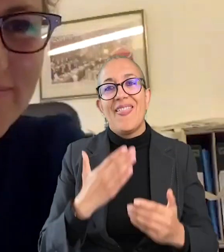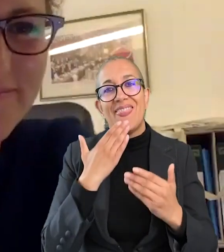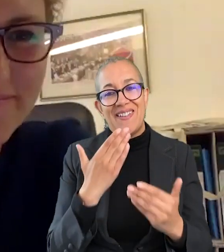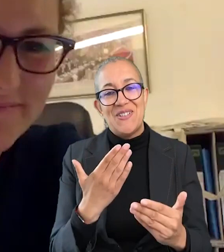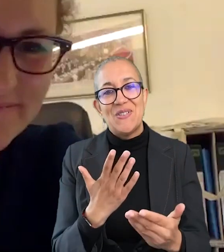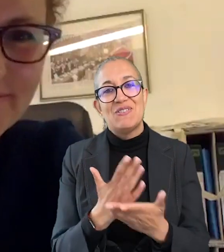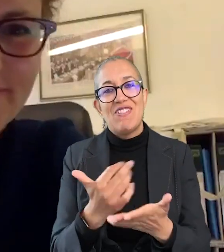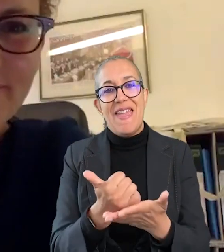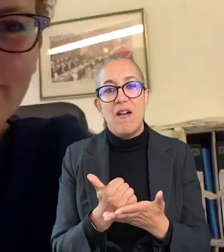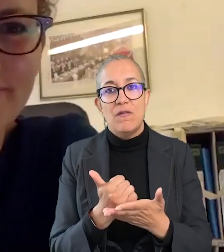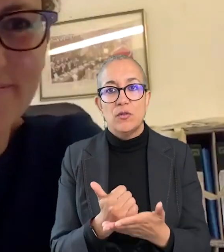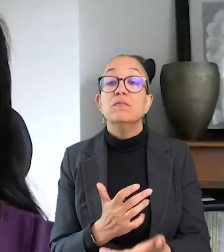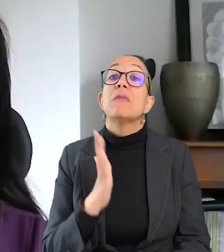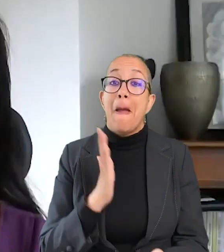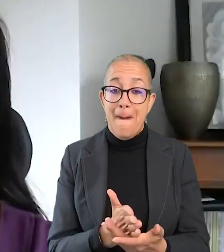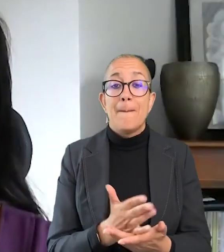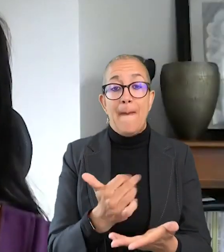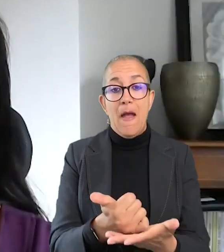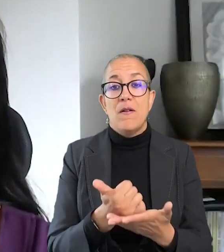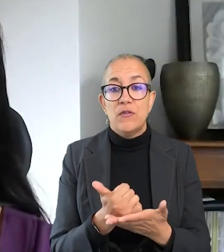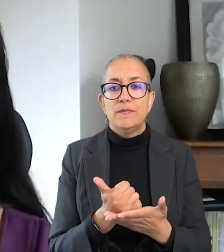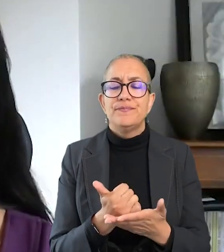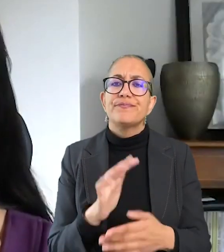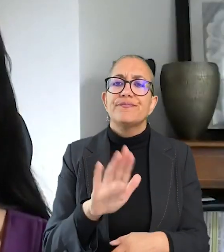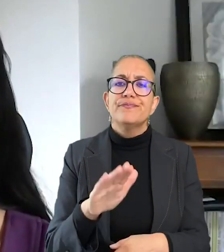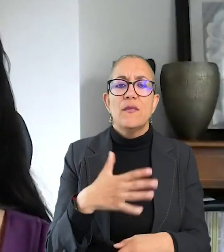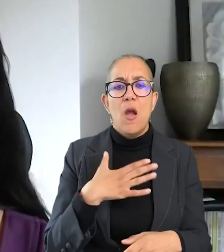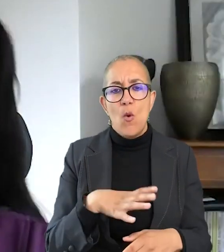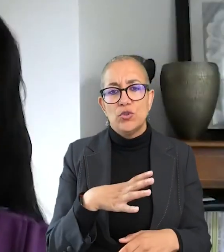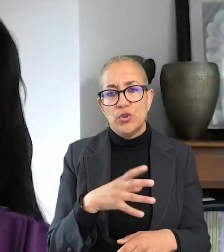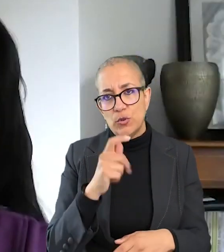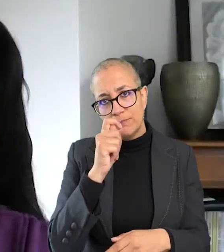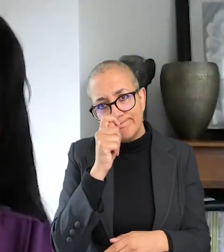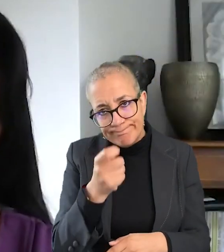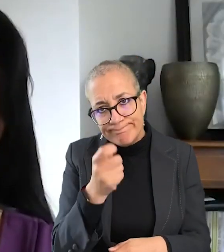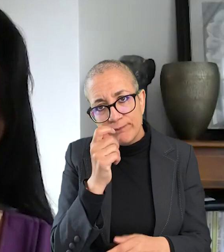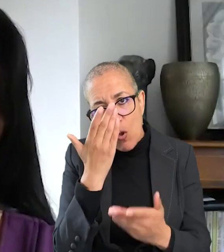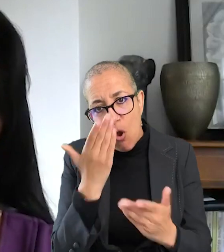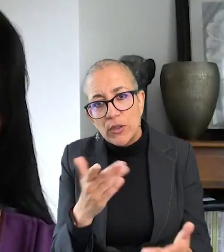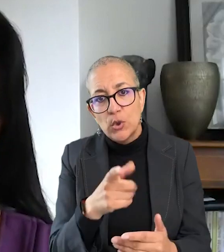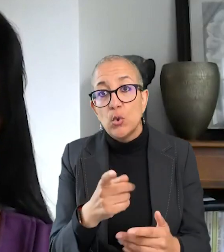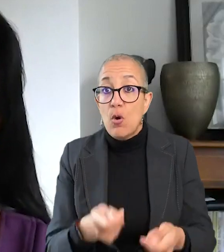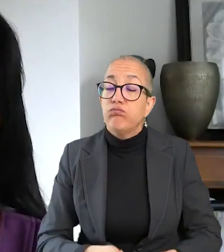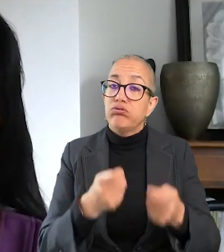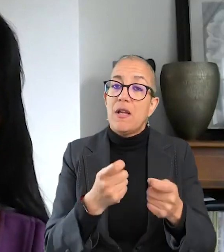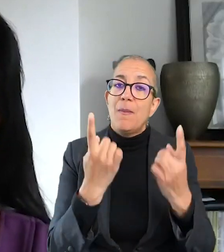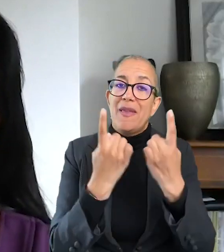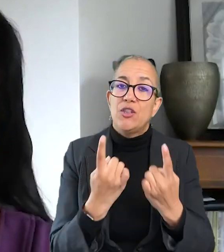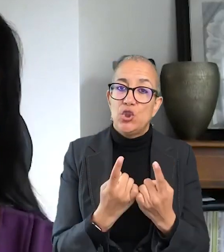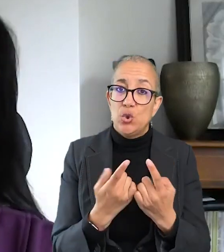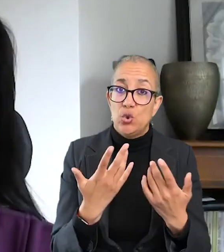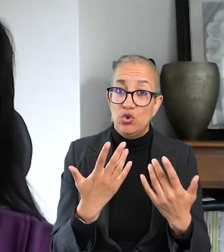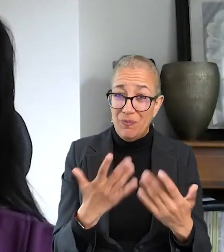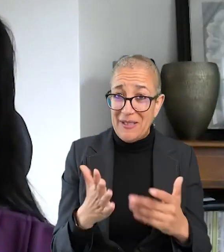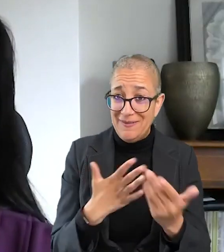helpful. That was very helpful. Layla, I want to honour you for having brought up the issues that you've actually